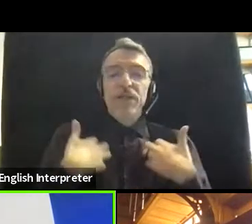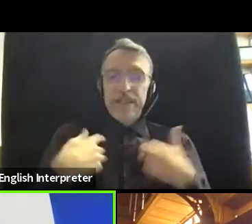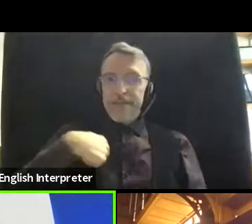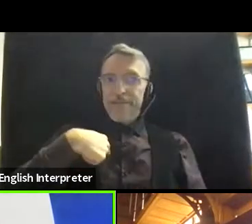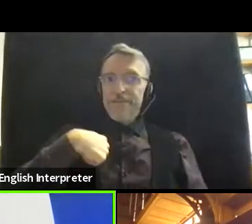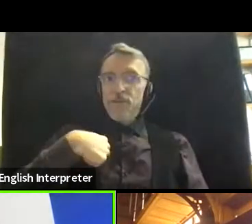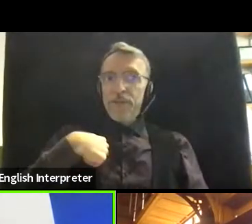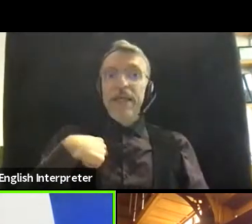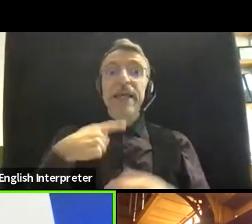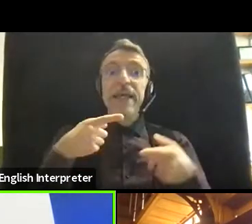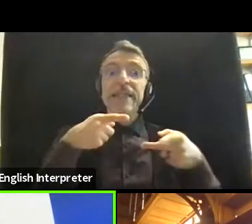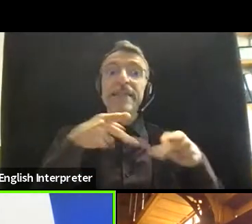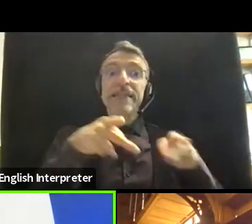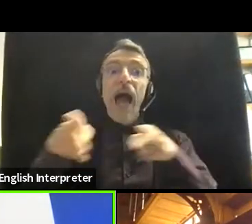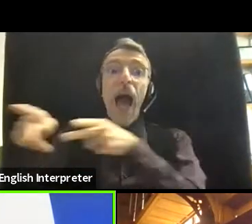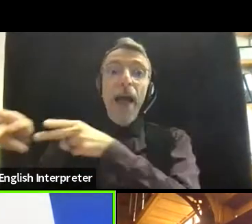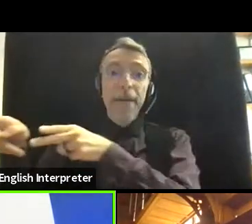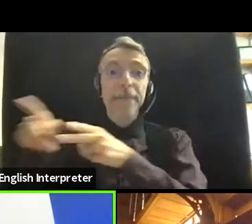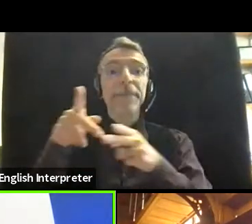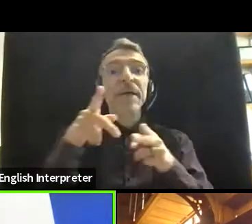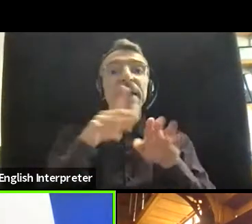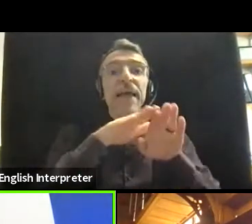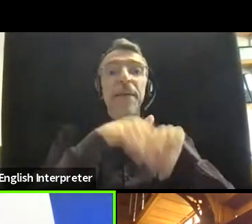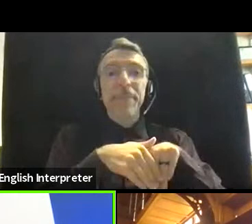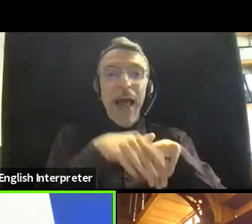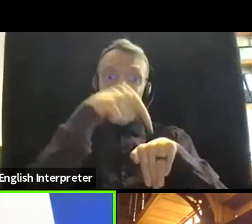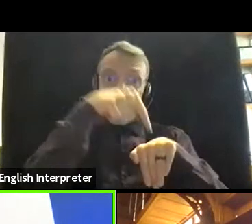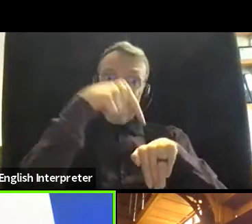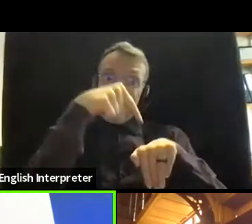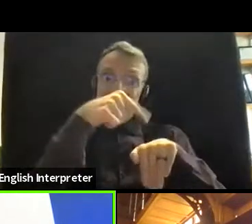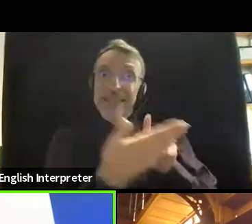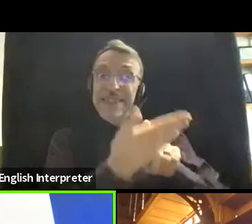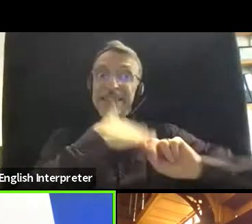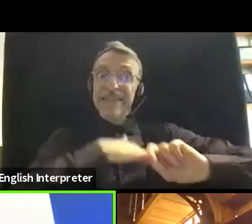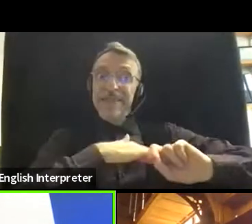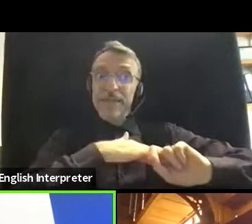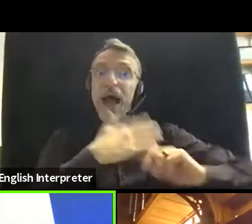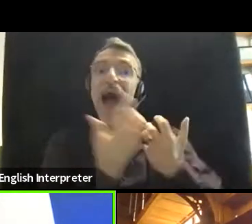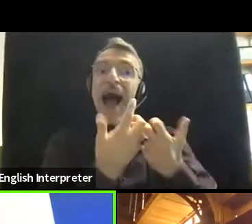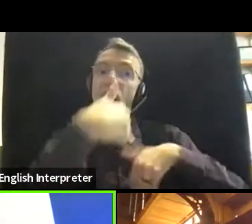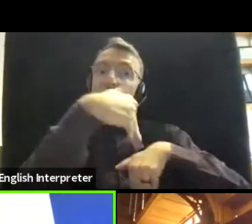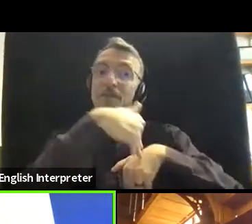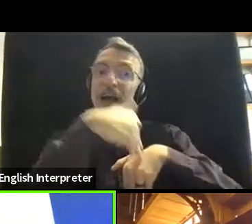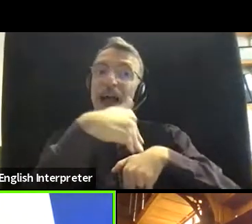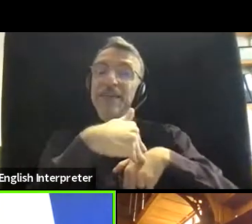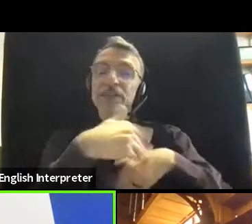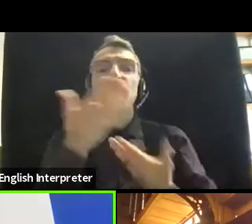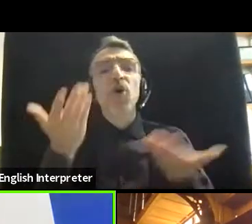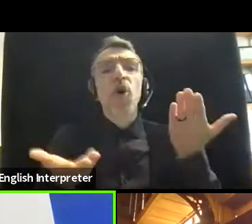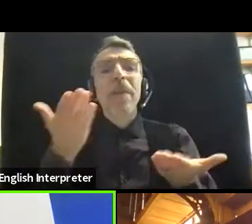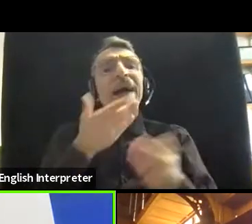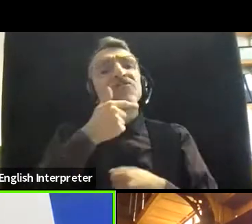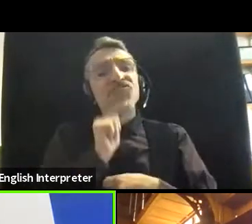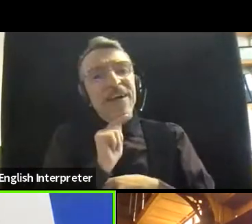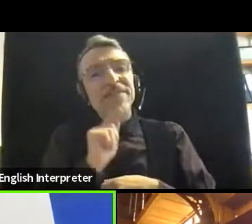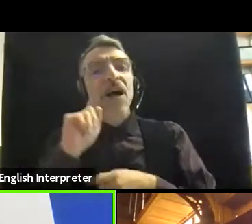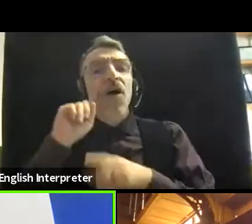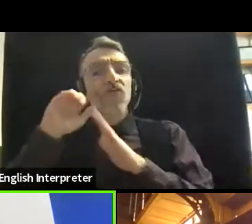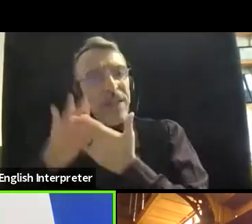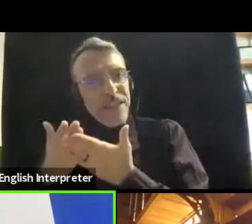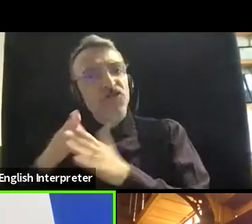the type of impairment, how discriminating is a factor compared to other issues as gender or